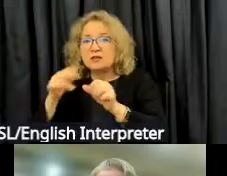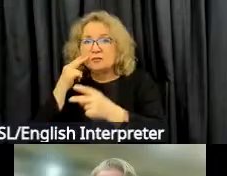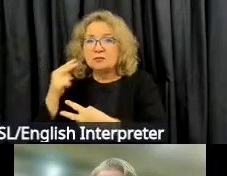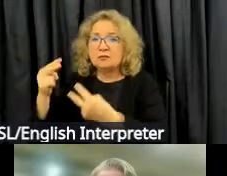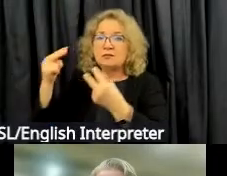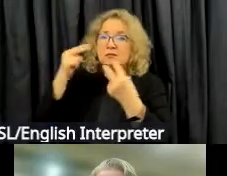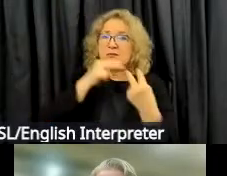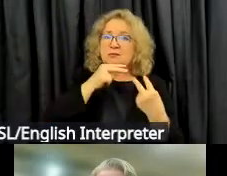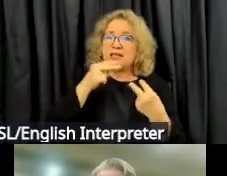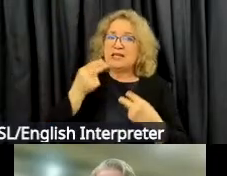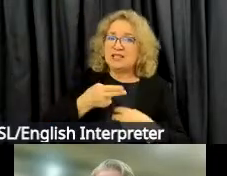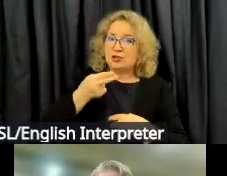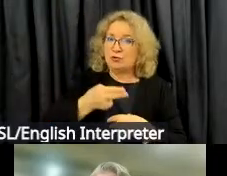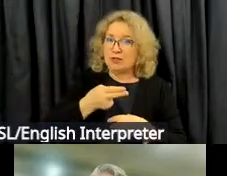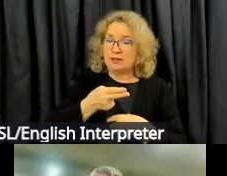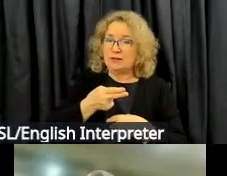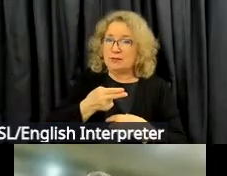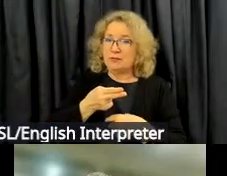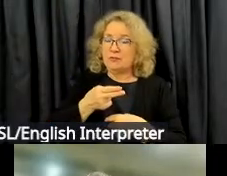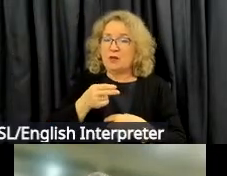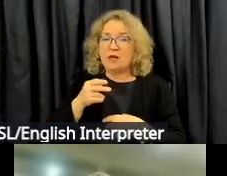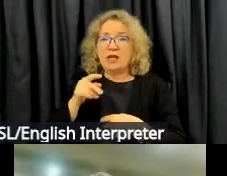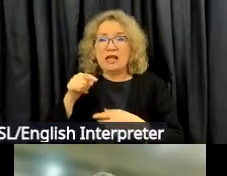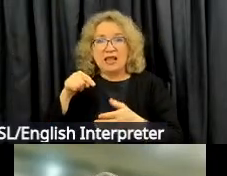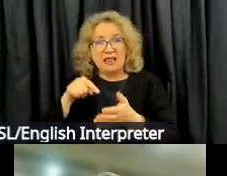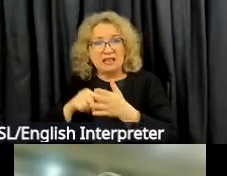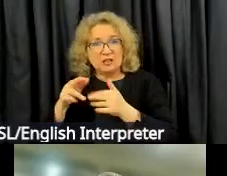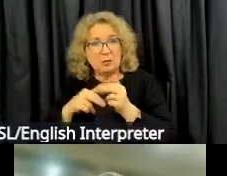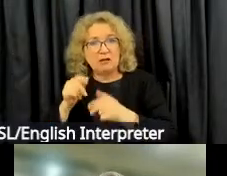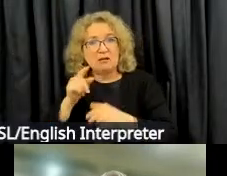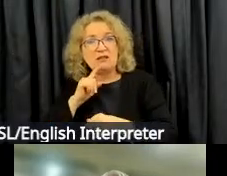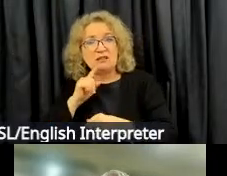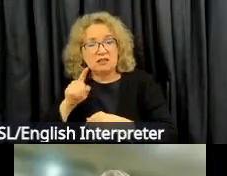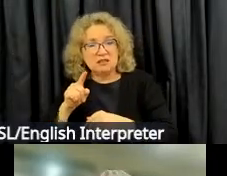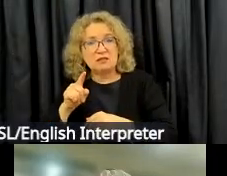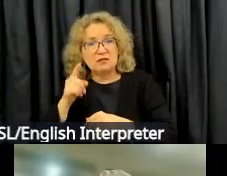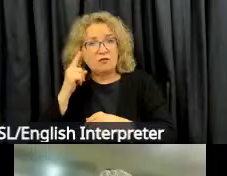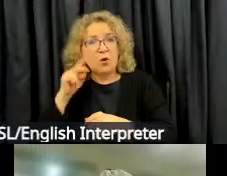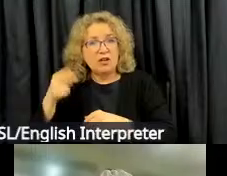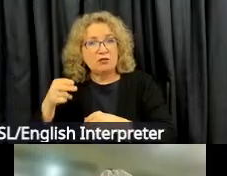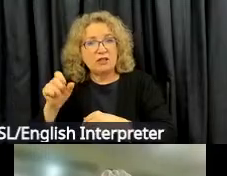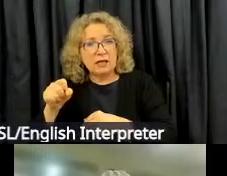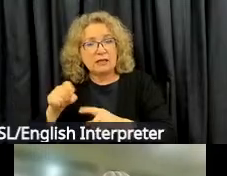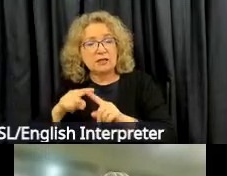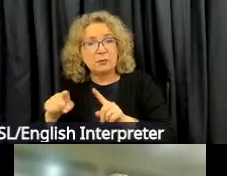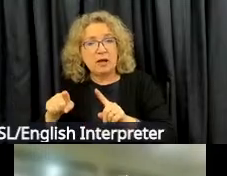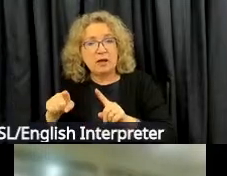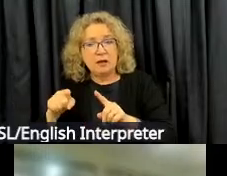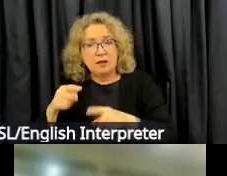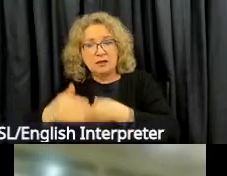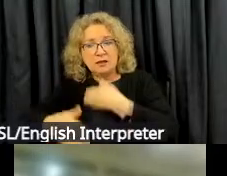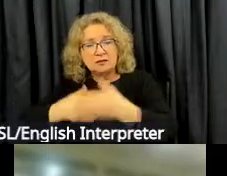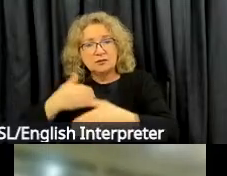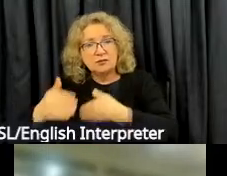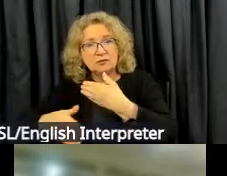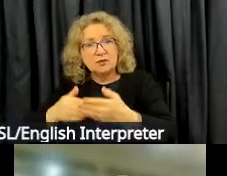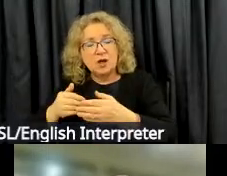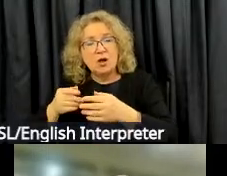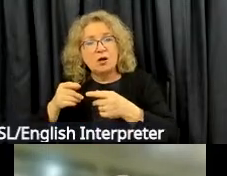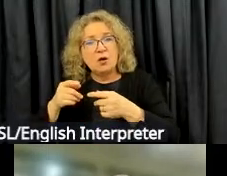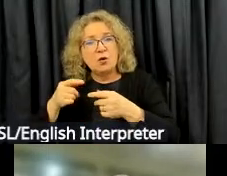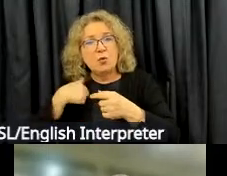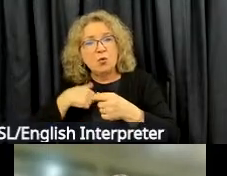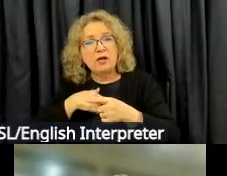we get this bridge done, but we were doing it in a way that we're uh, reflecting on the history of such